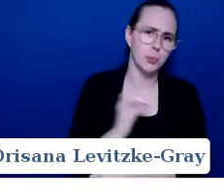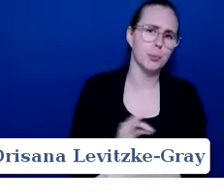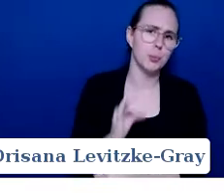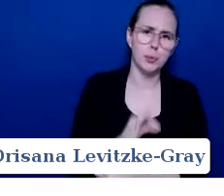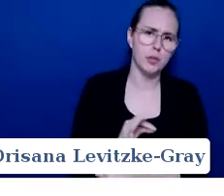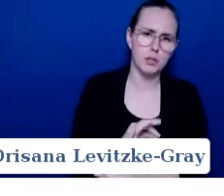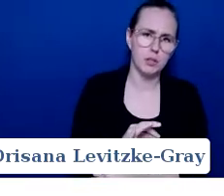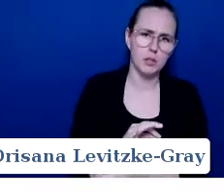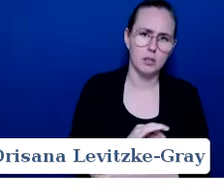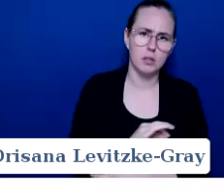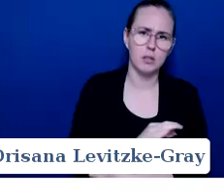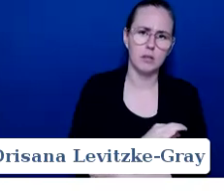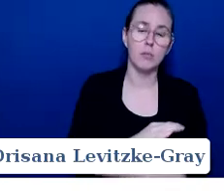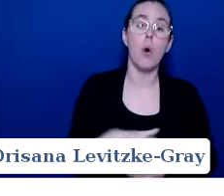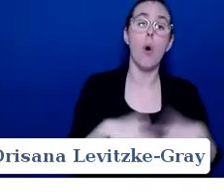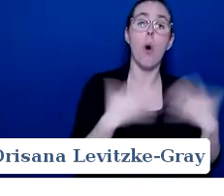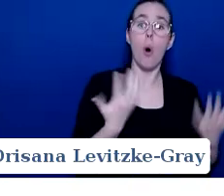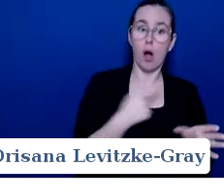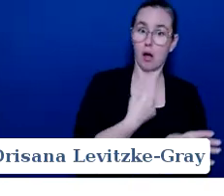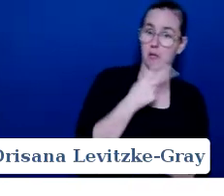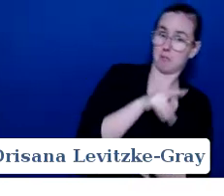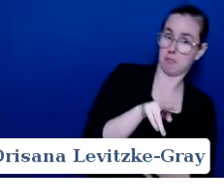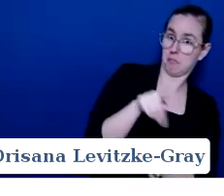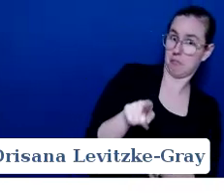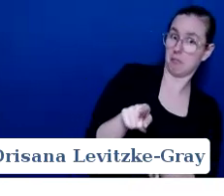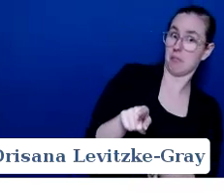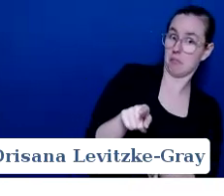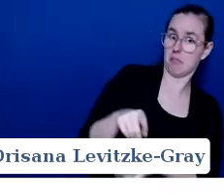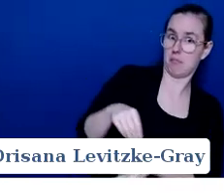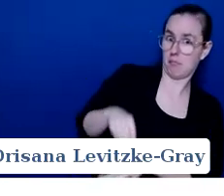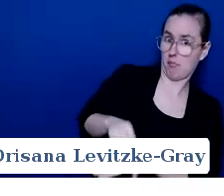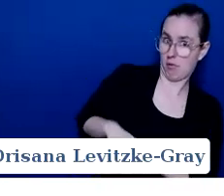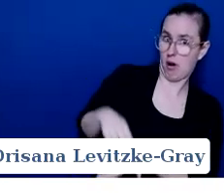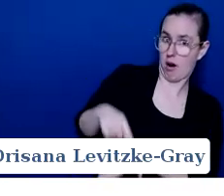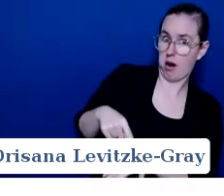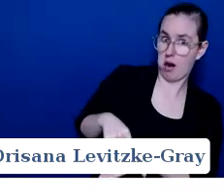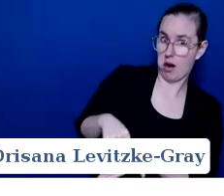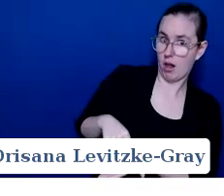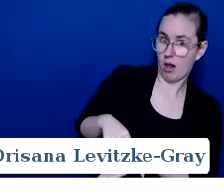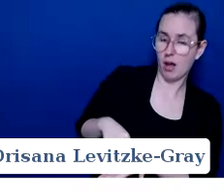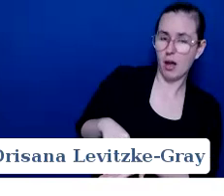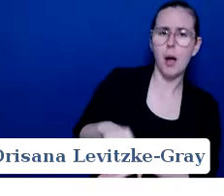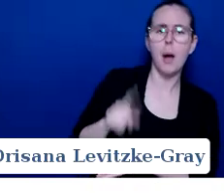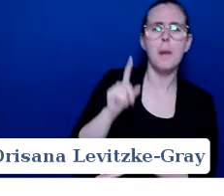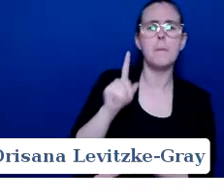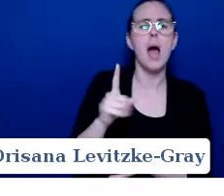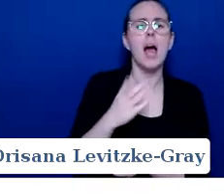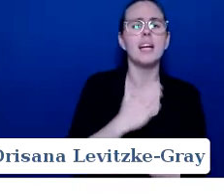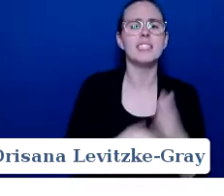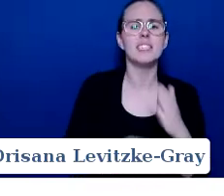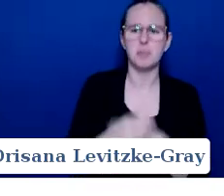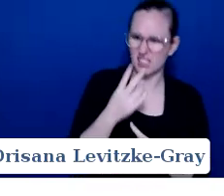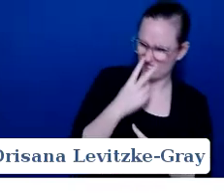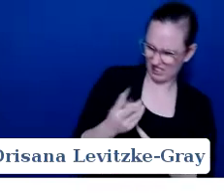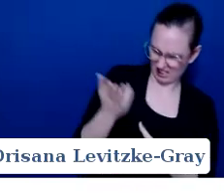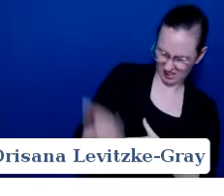sometimes the disability can exist and can be invisible. So in this regard, we know that different tools